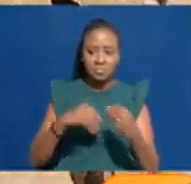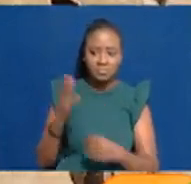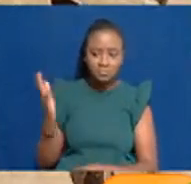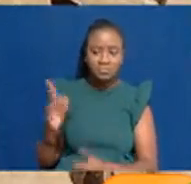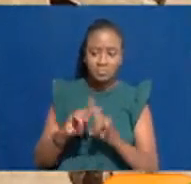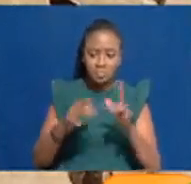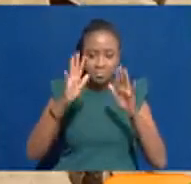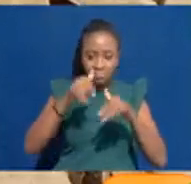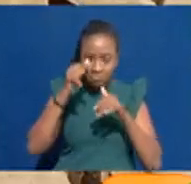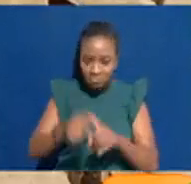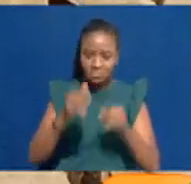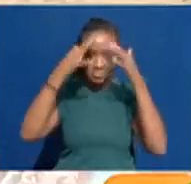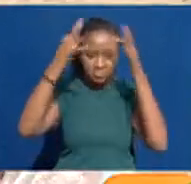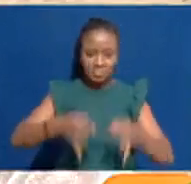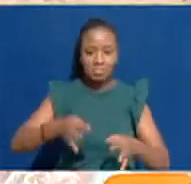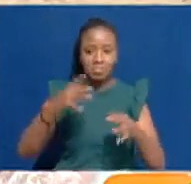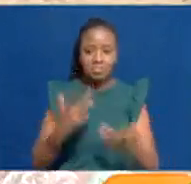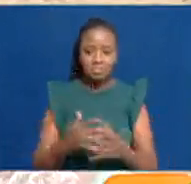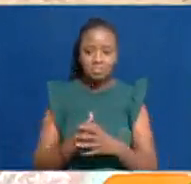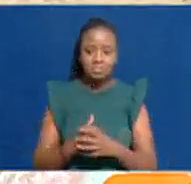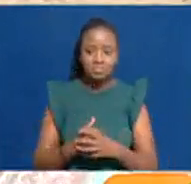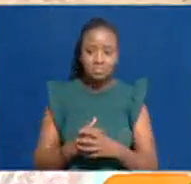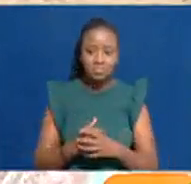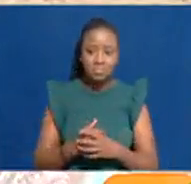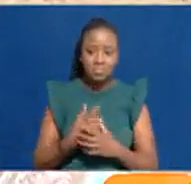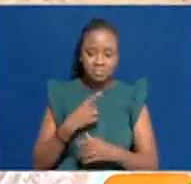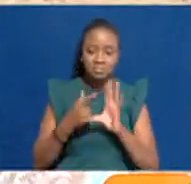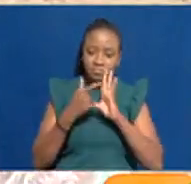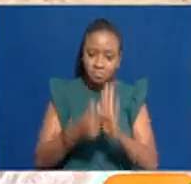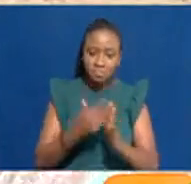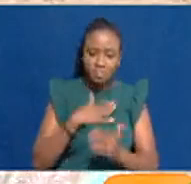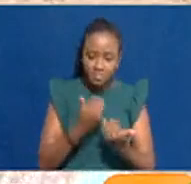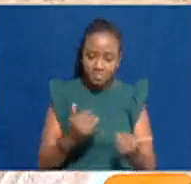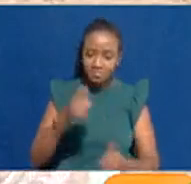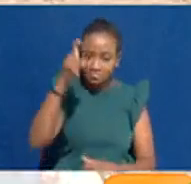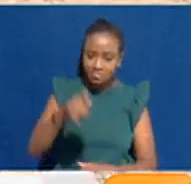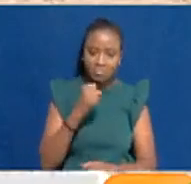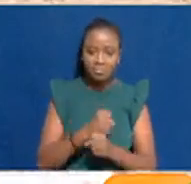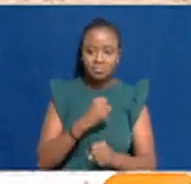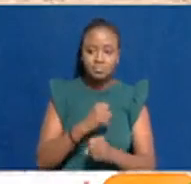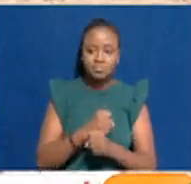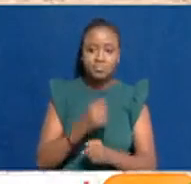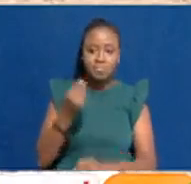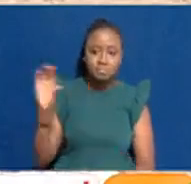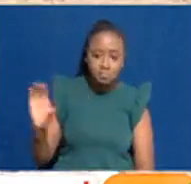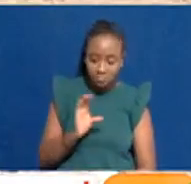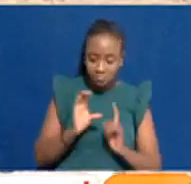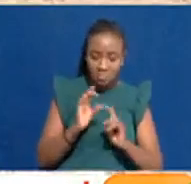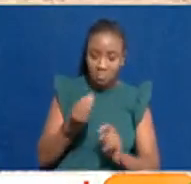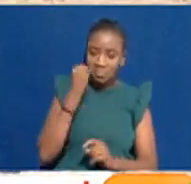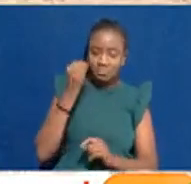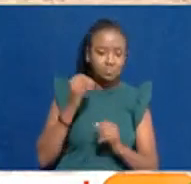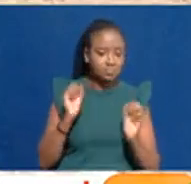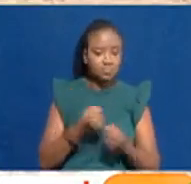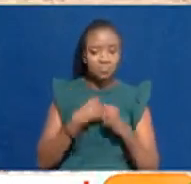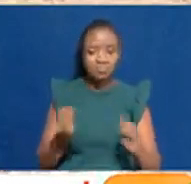then that an idea was born. Nimeonyesha mtu lazima afanye kazi. Sababu sio lazima upewe ndio ukule na sio lazima